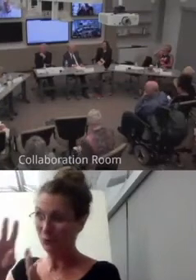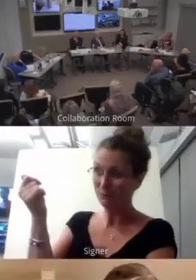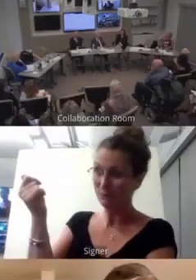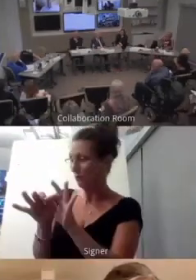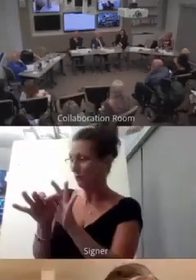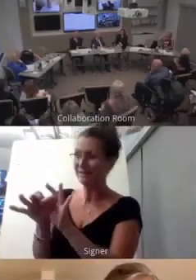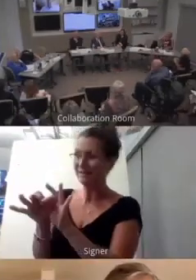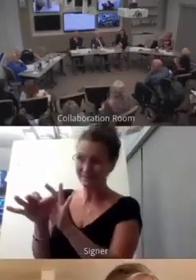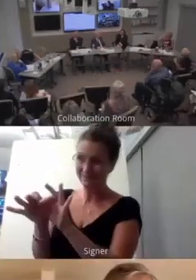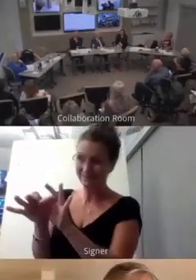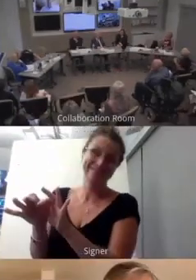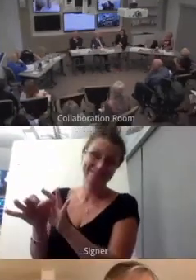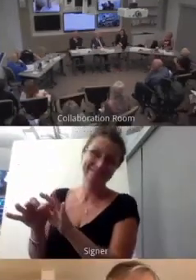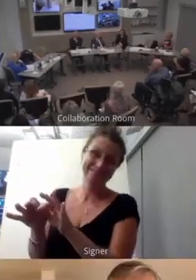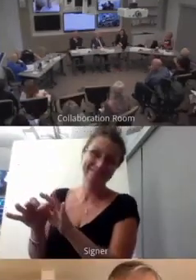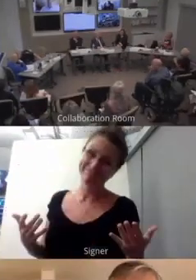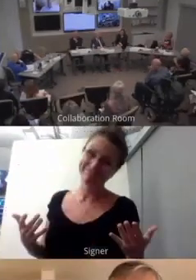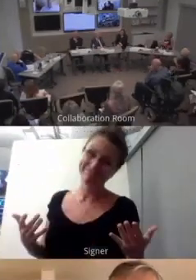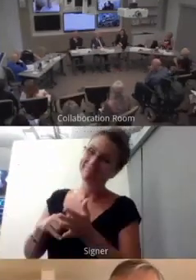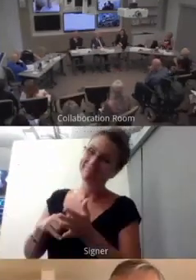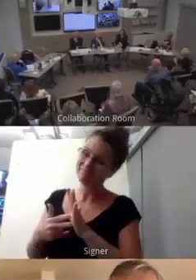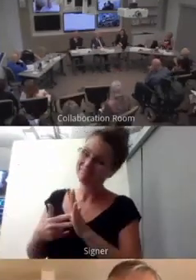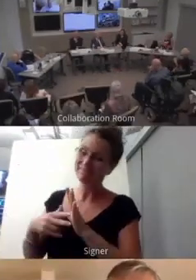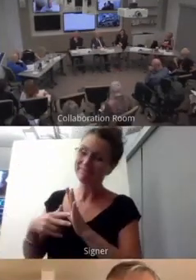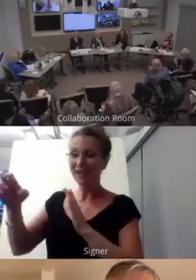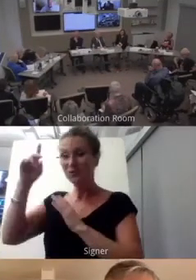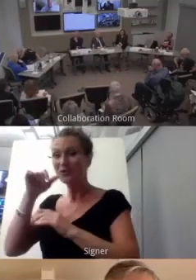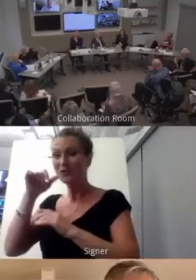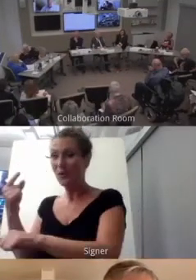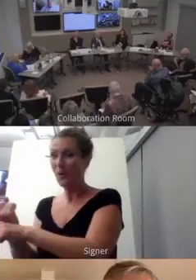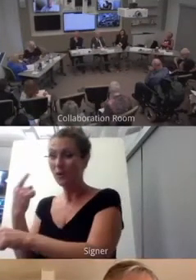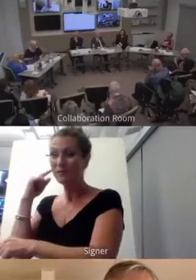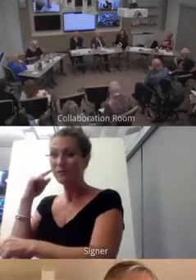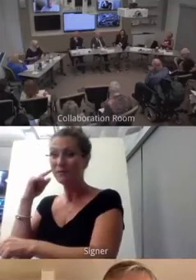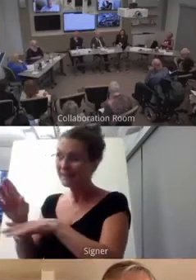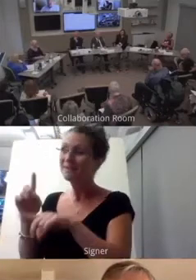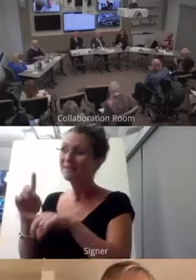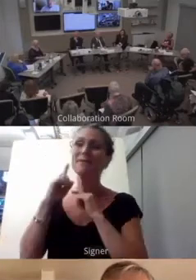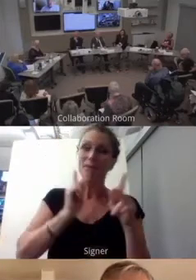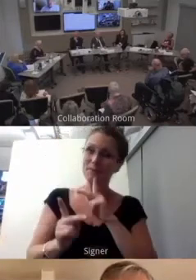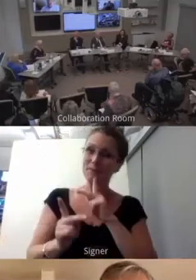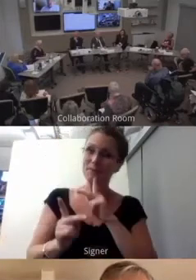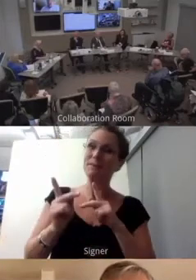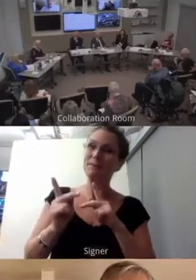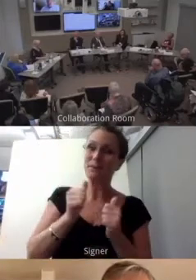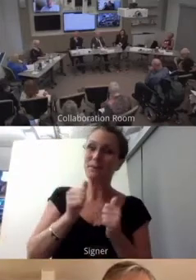as well as educating people with disabilities as to what their rights are." And I think